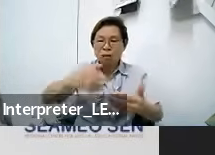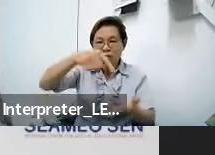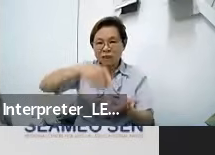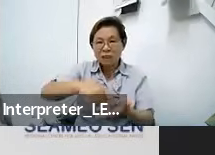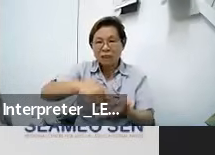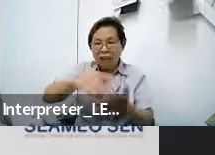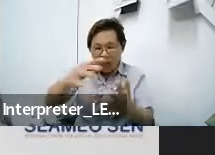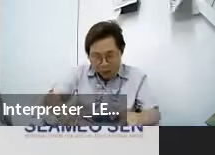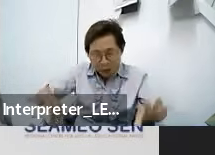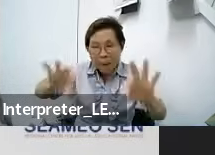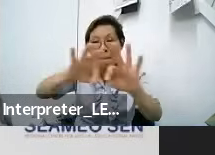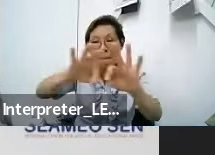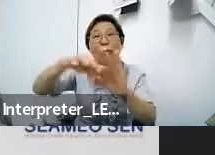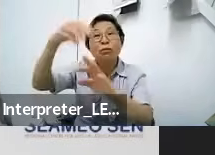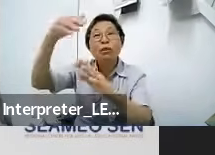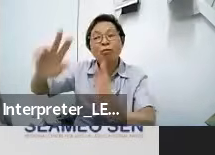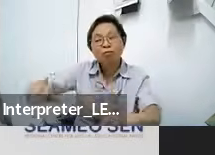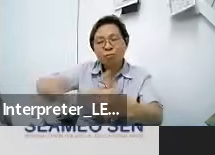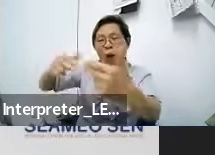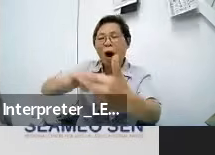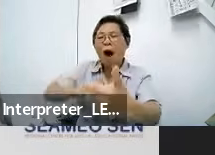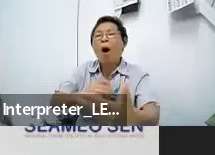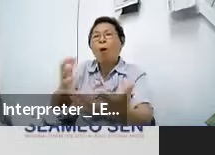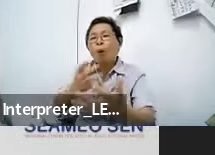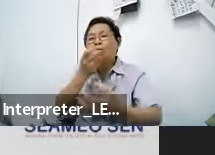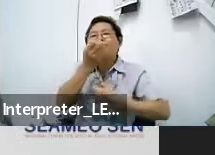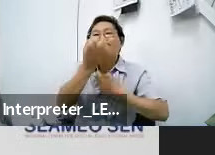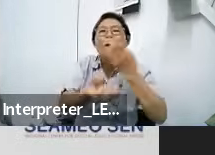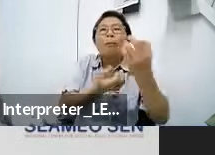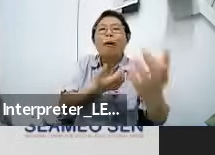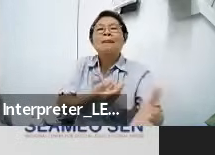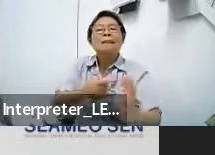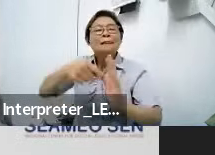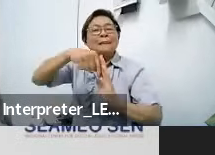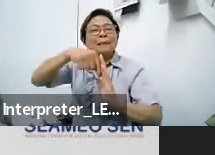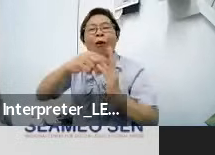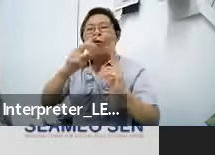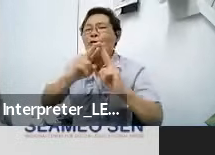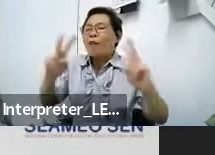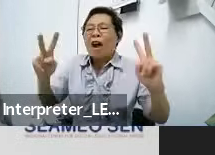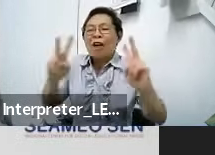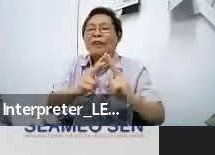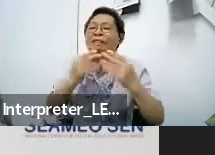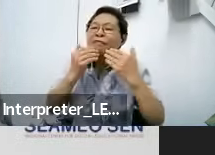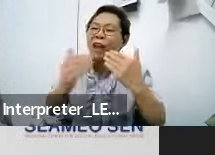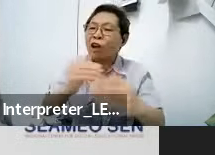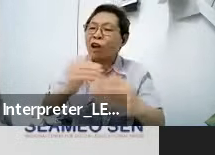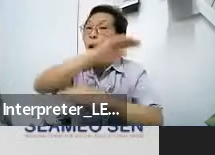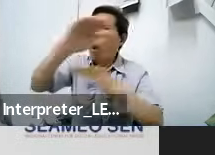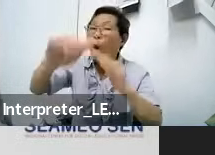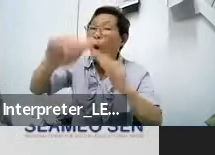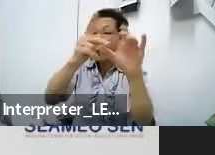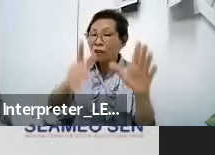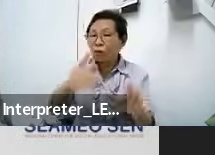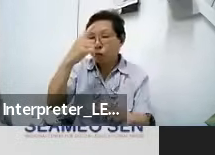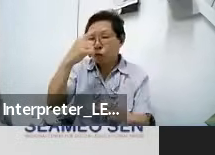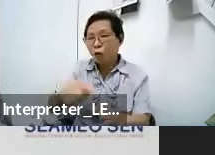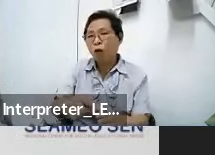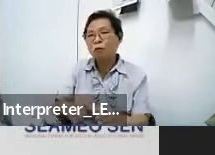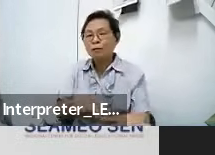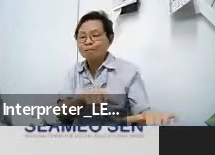impactful webinar, I would like to express my deepest gratitude to all participants for the